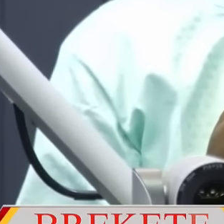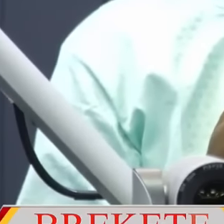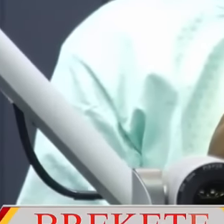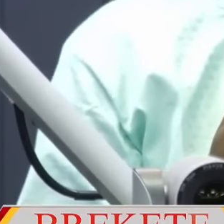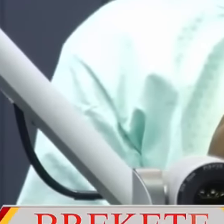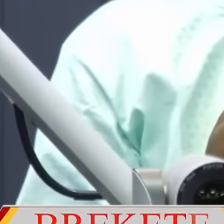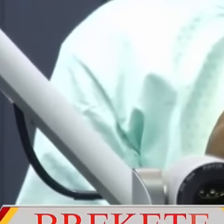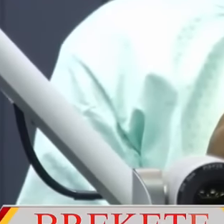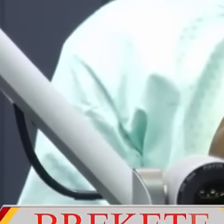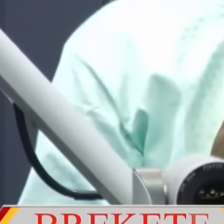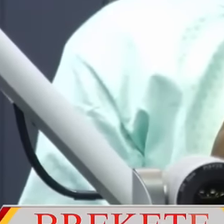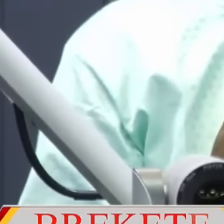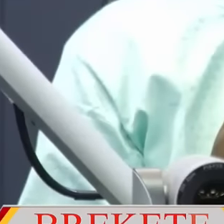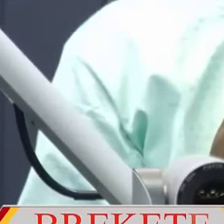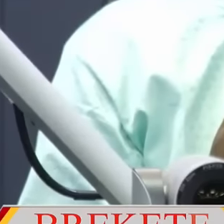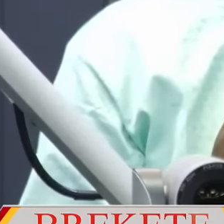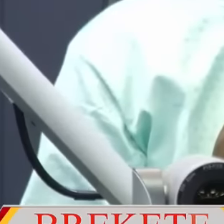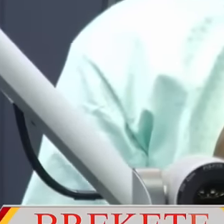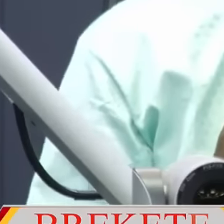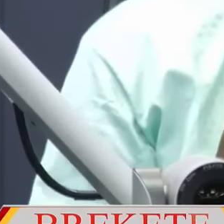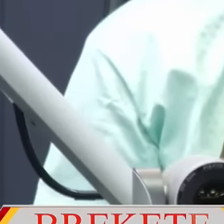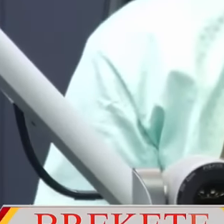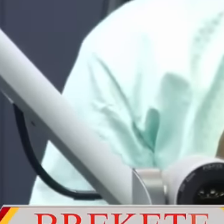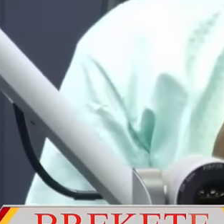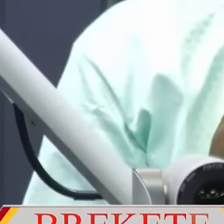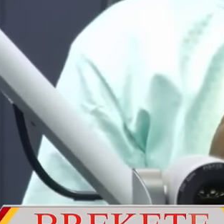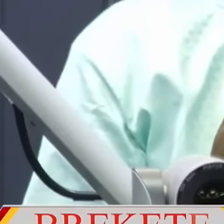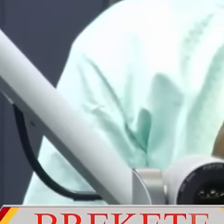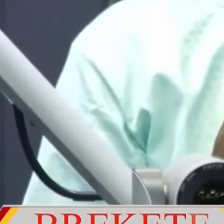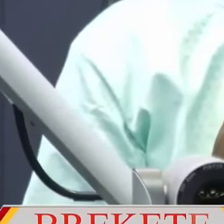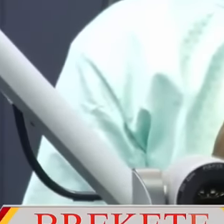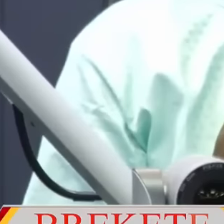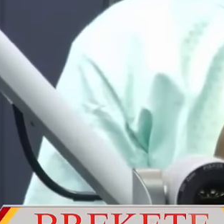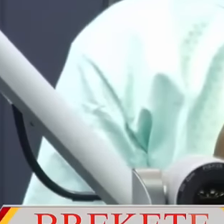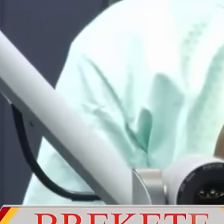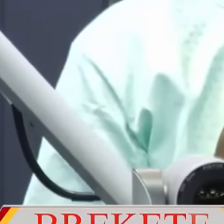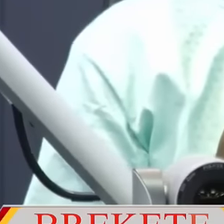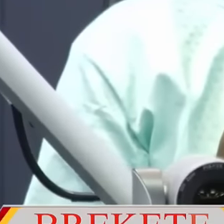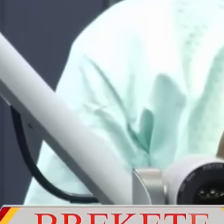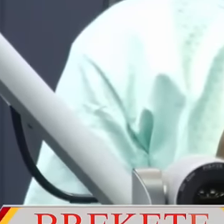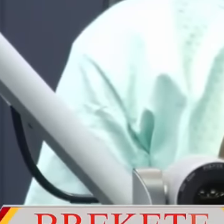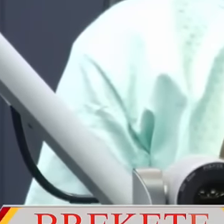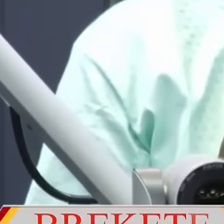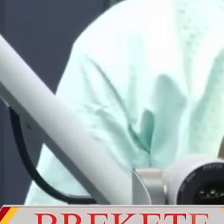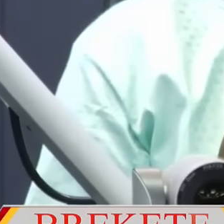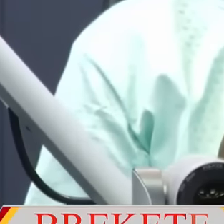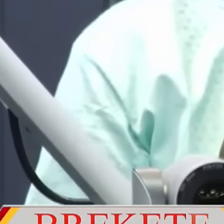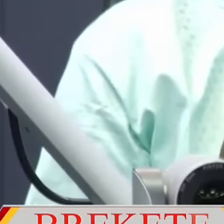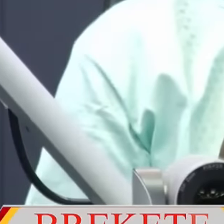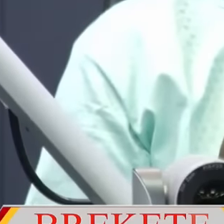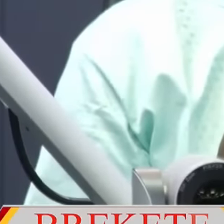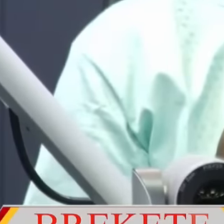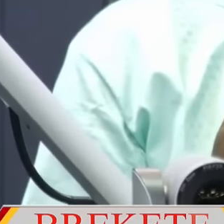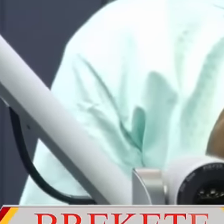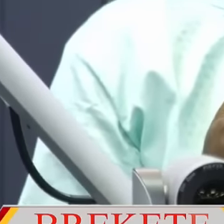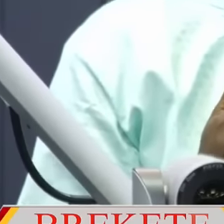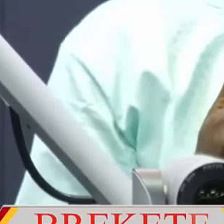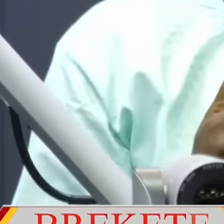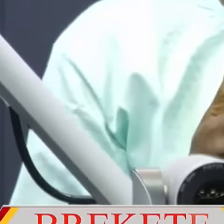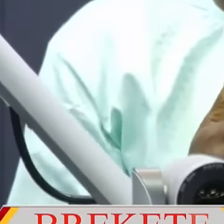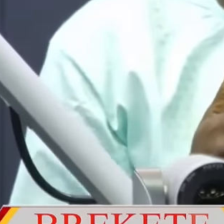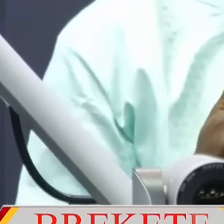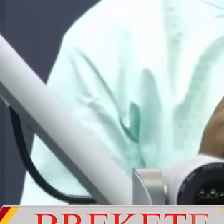ba to dama ita hujja ita ce in bi mina na an kai inda aka yi to zuwa aka daure gilanin